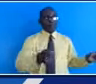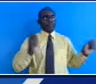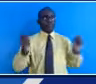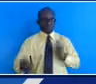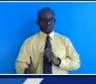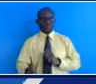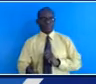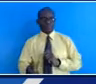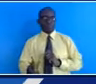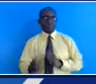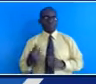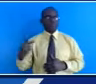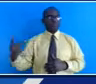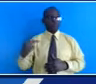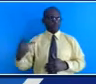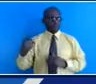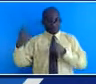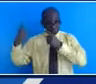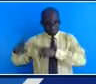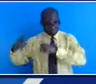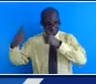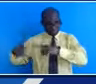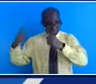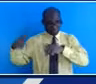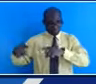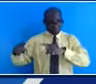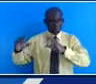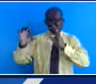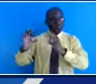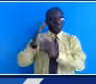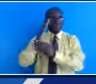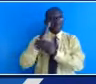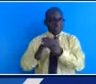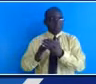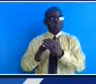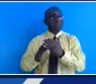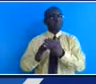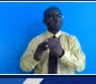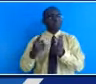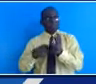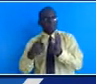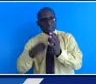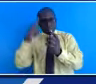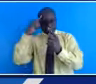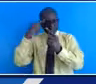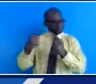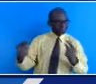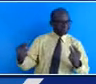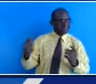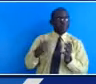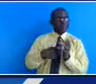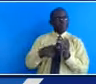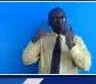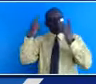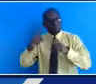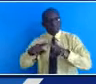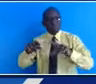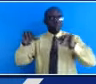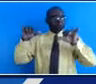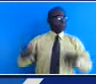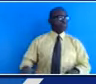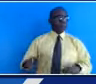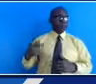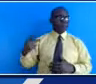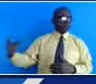on issues. But the bottom line is he is there and his organization is there all the time fighting for issues that affect the